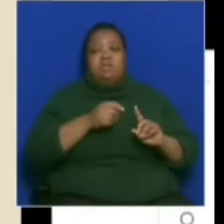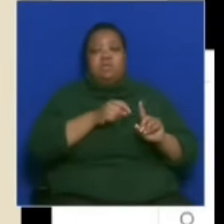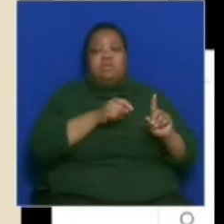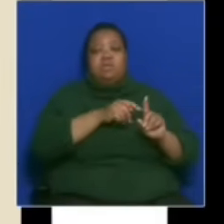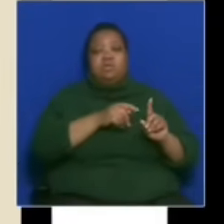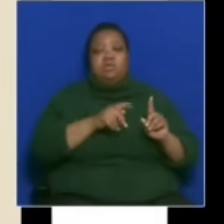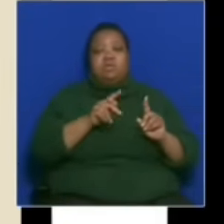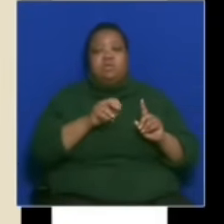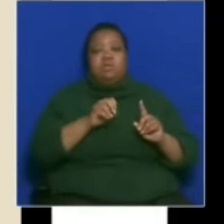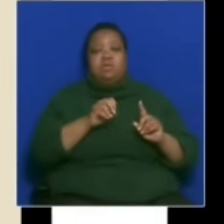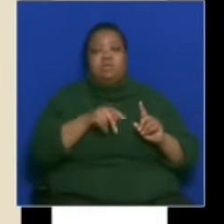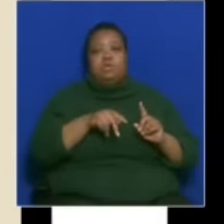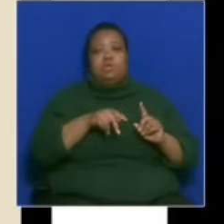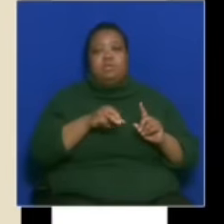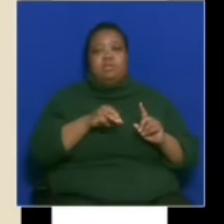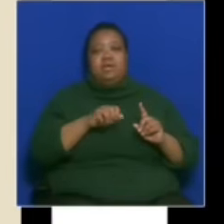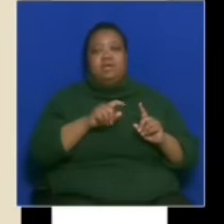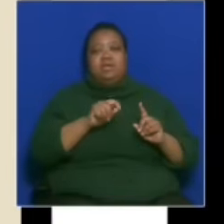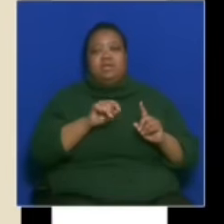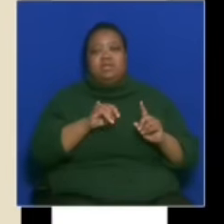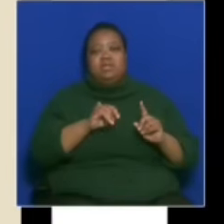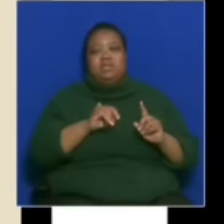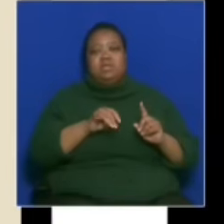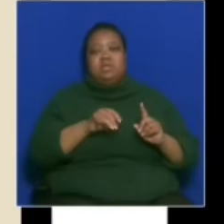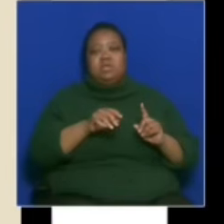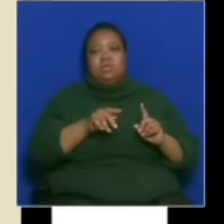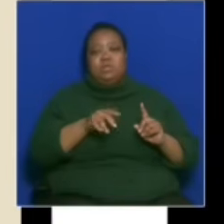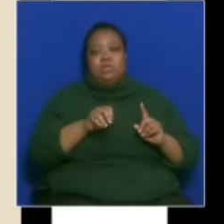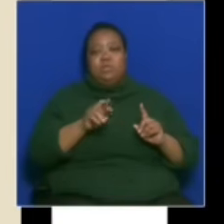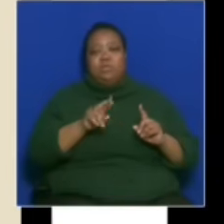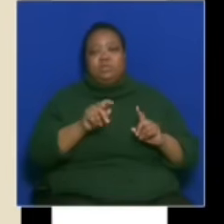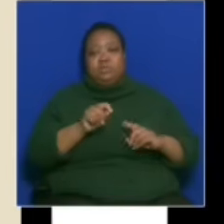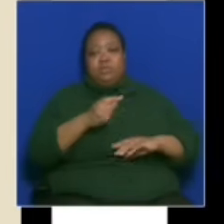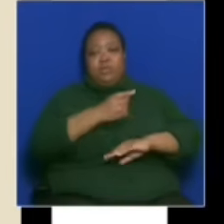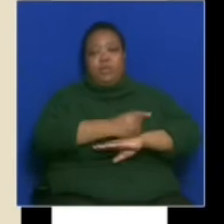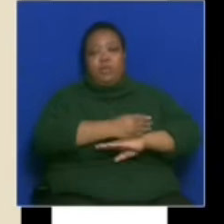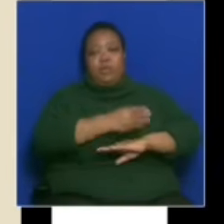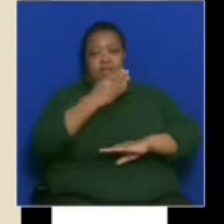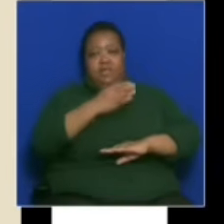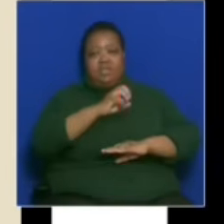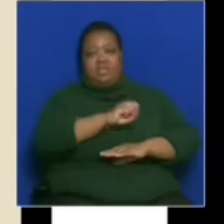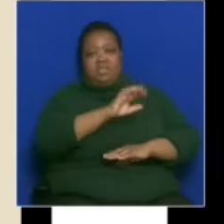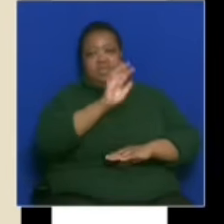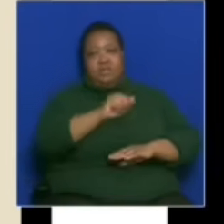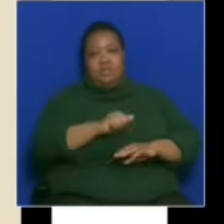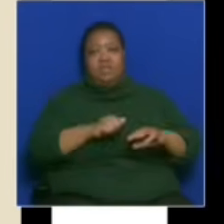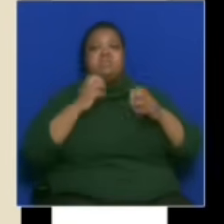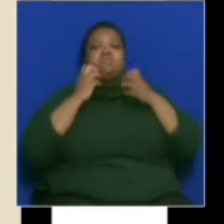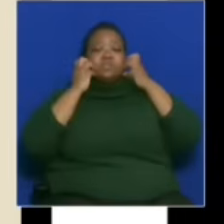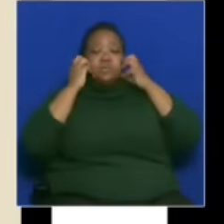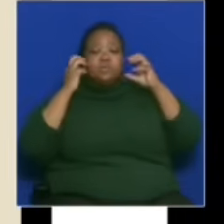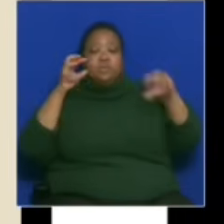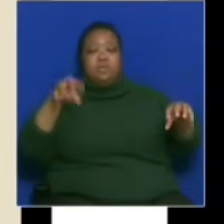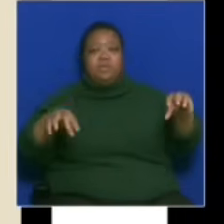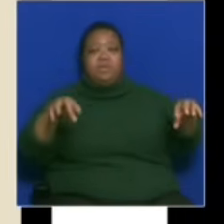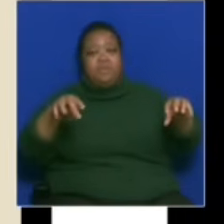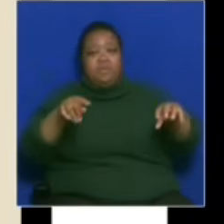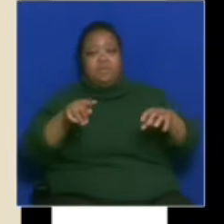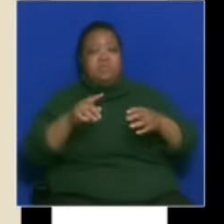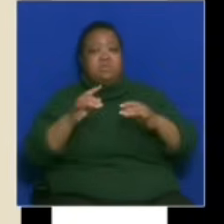South Africa and Mozambique, that can check if they intercepted the truck for us, if they intercepted the truck for